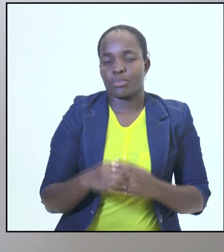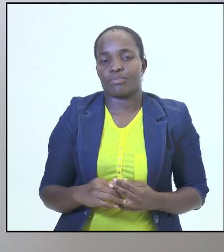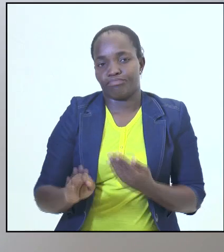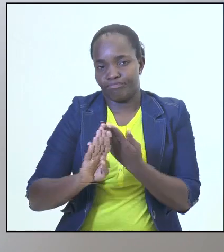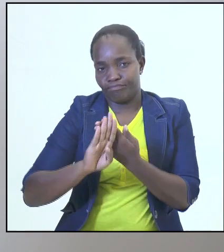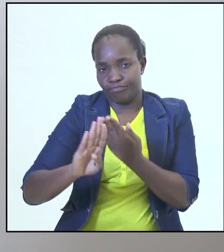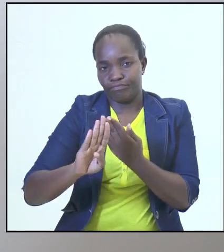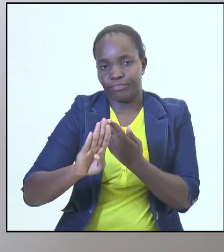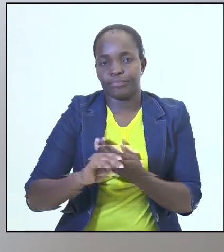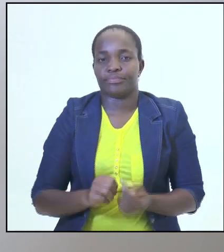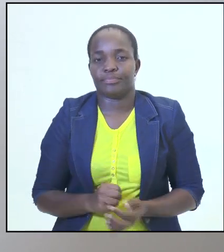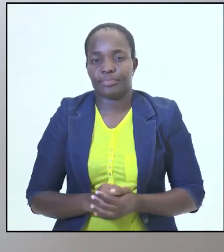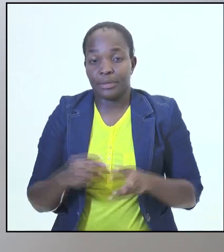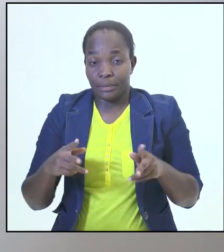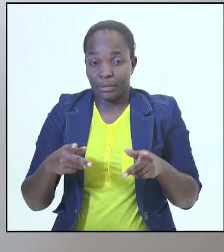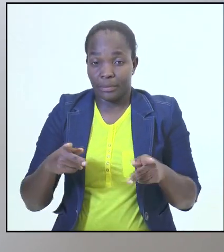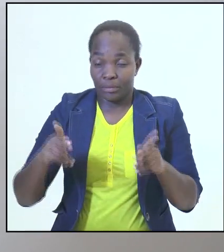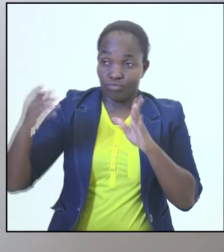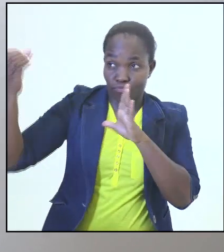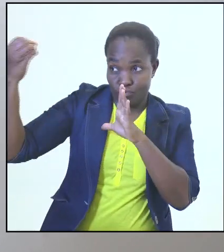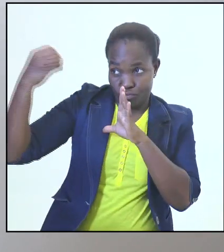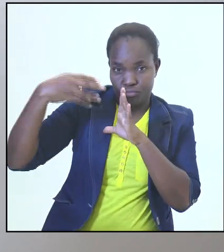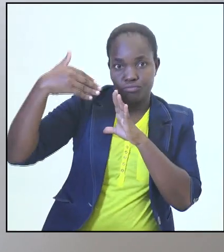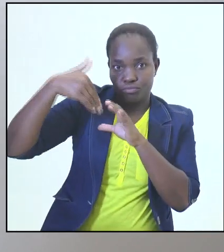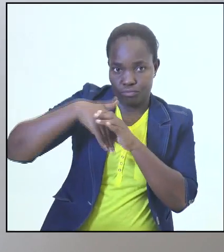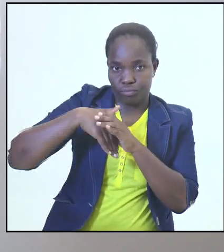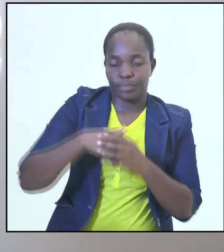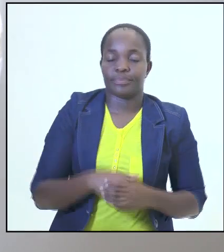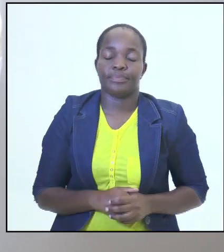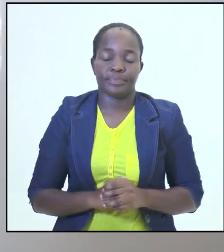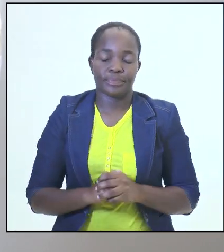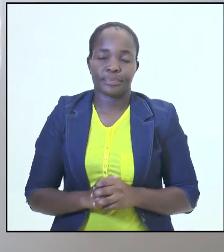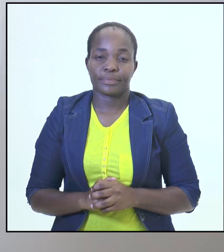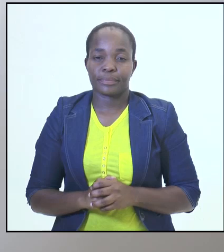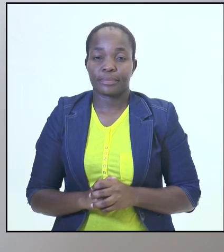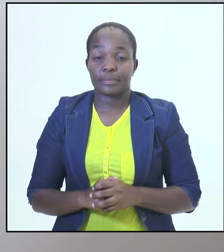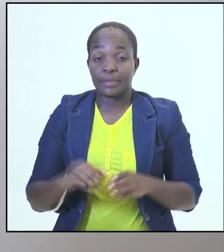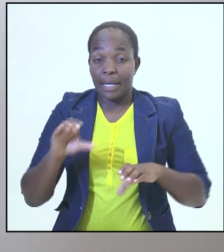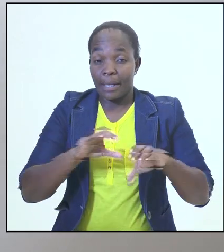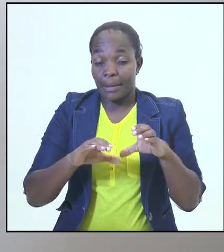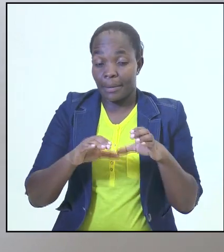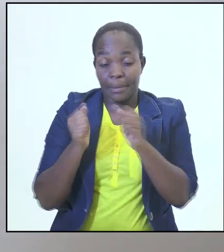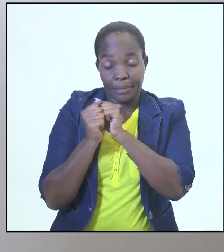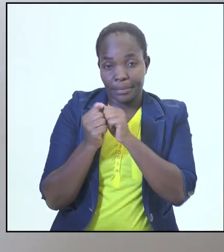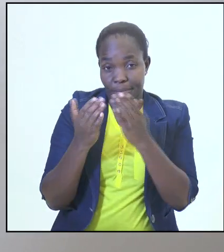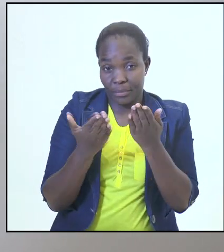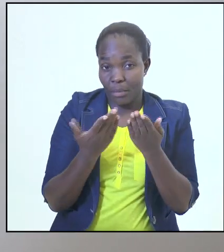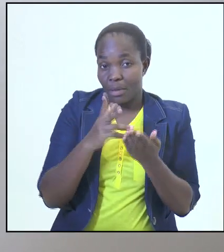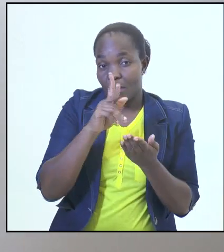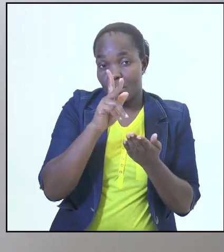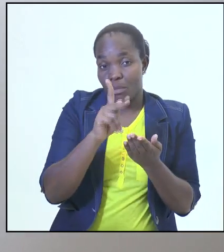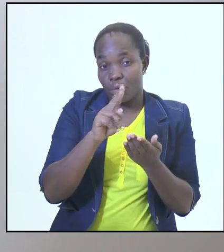entering and to allow light to enter. The chemical in the bag can be either